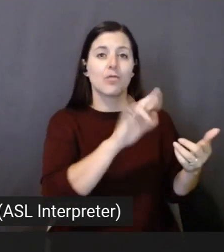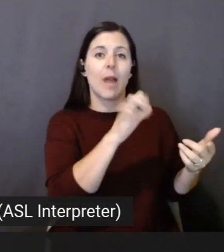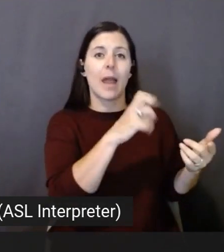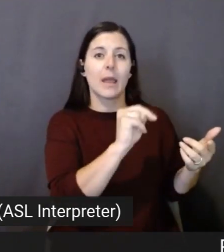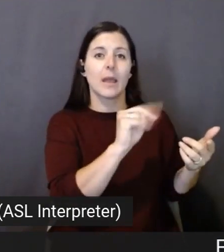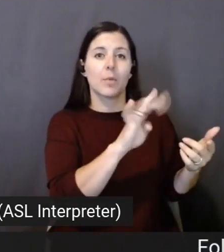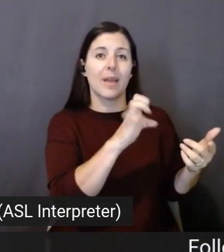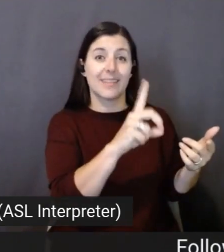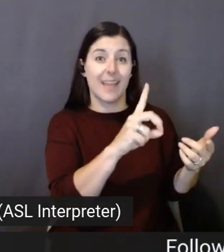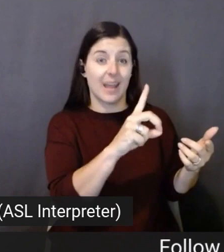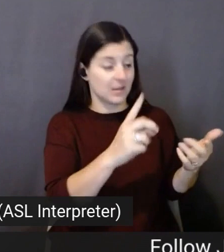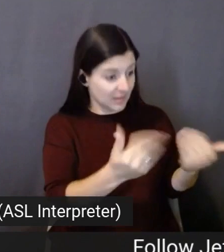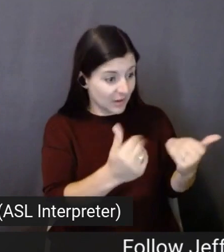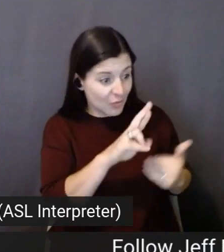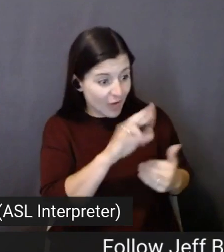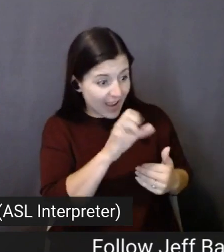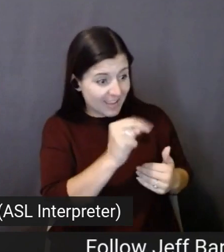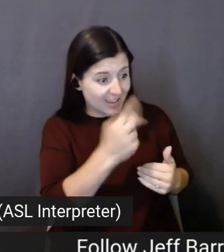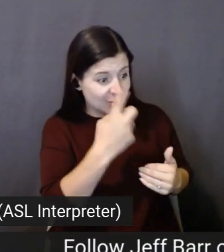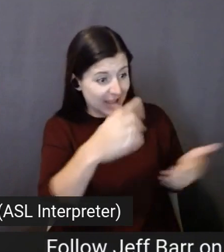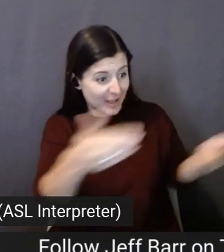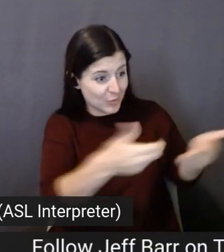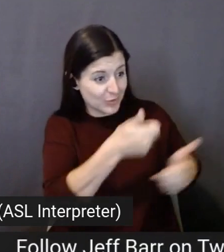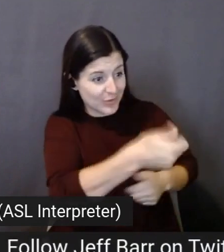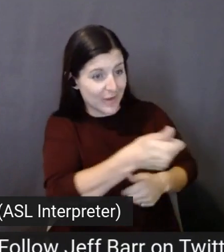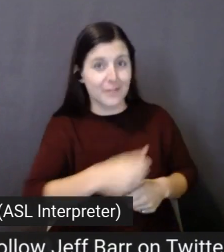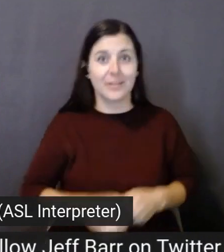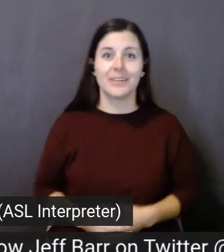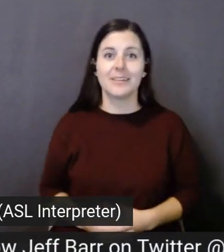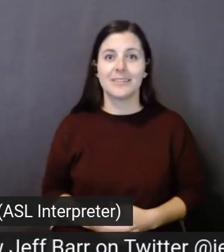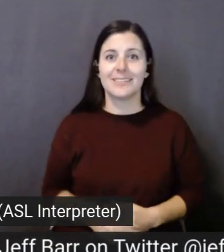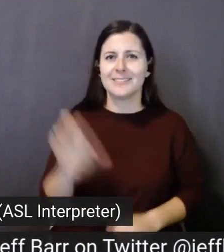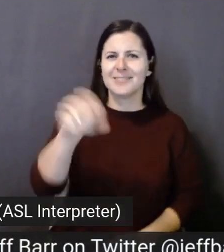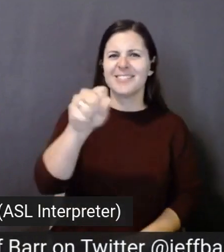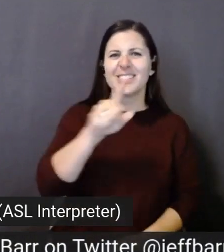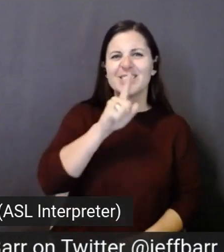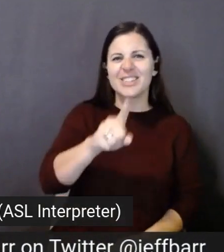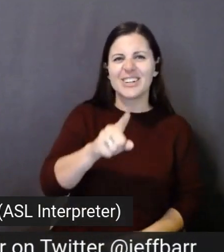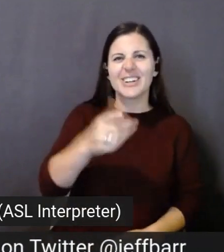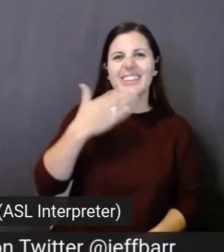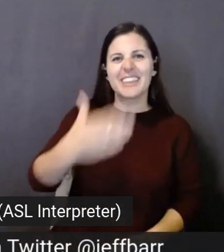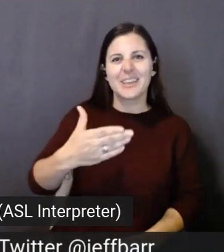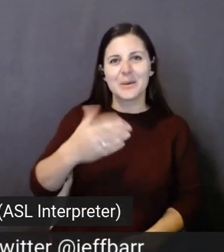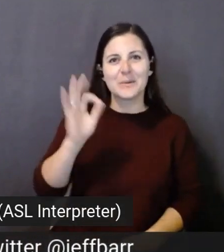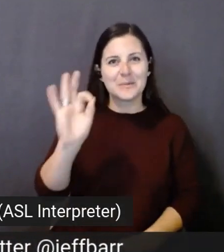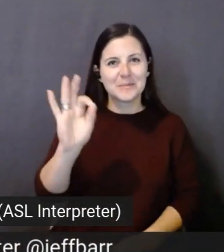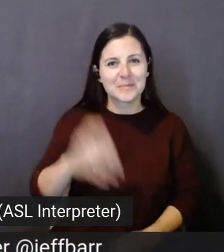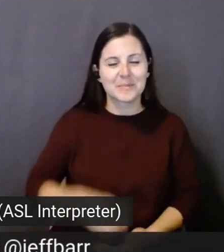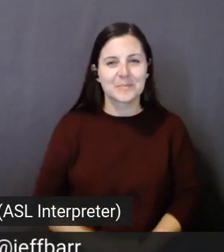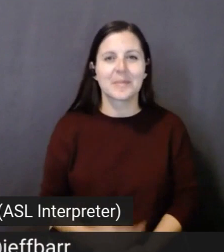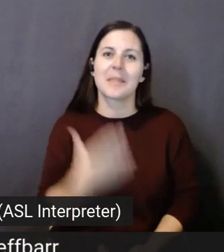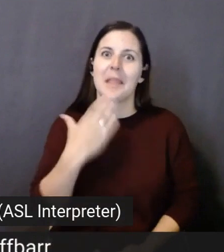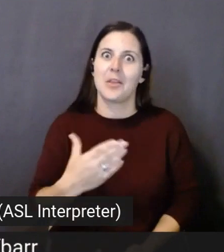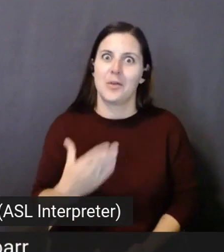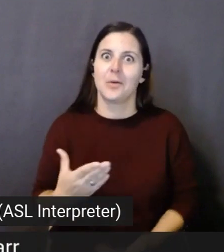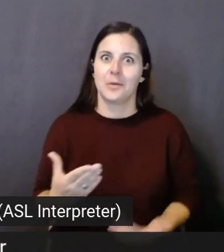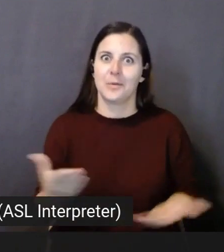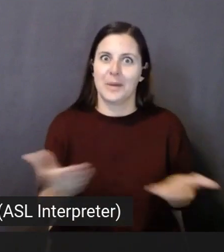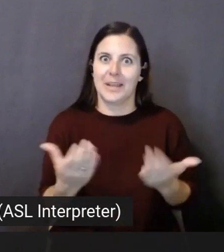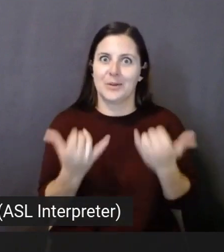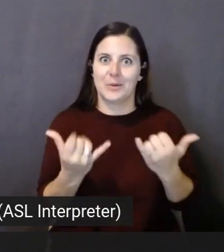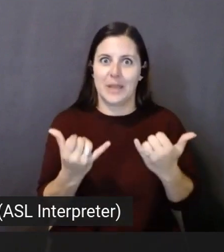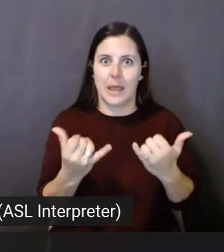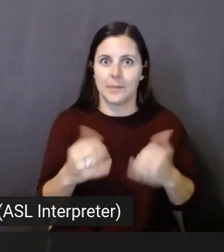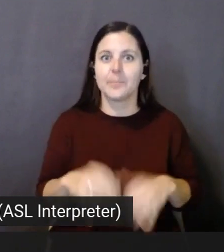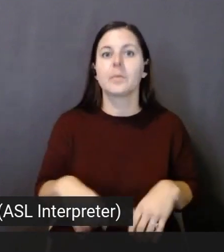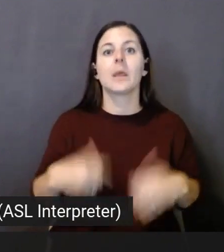Ryan, please give us an introduction. Yeah, sure. Thanks so much for having us today. So Ryan Brostad,